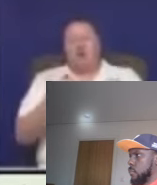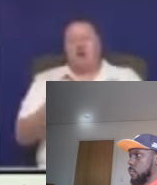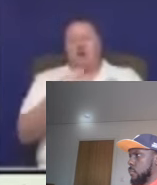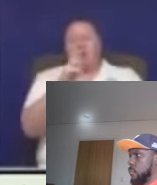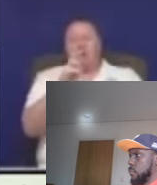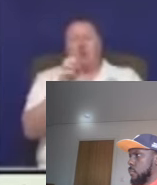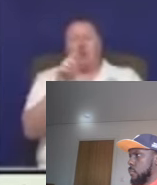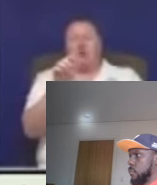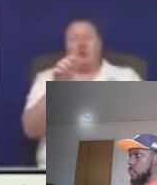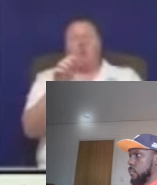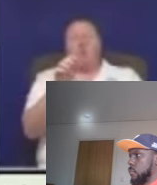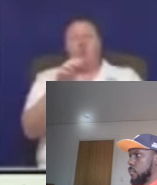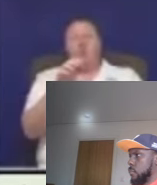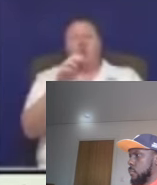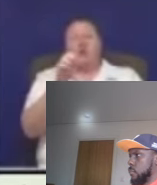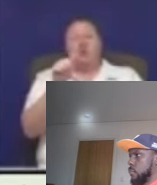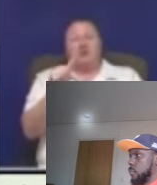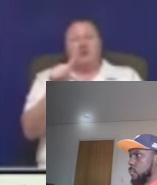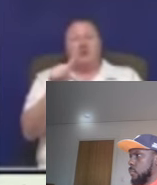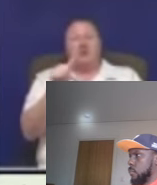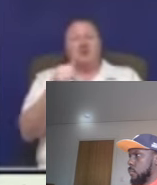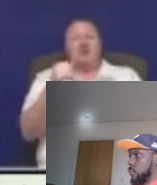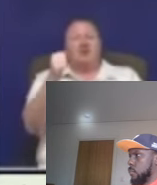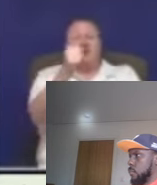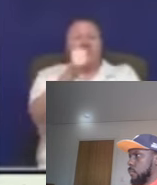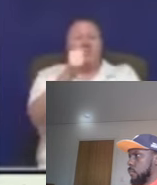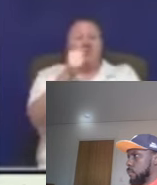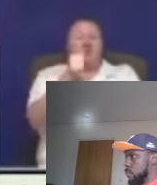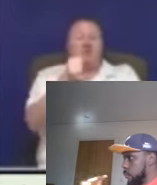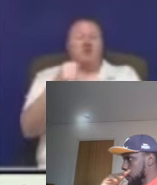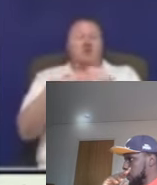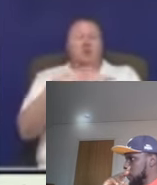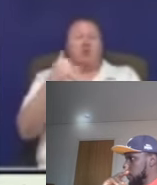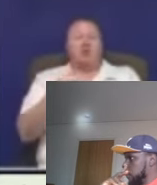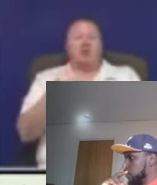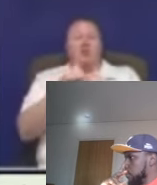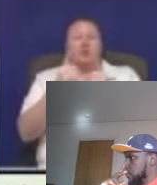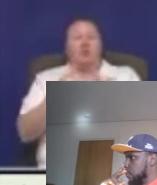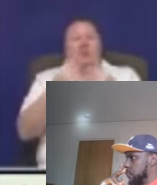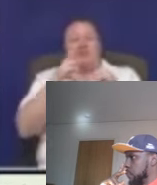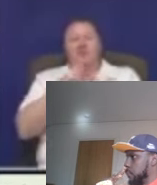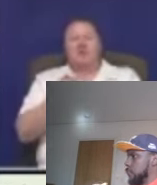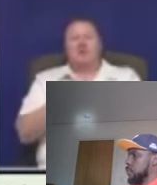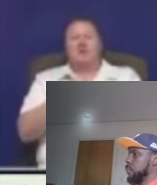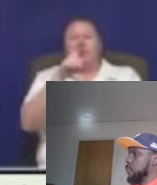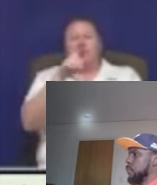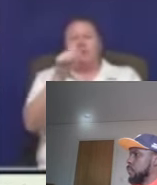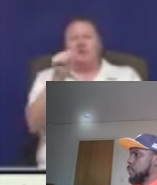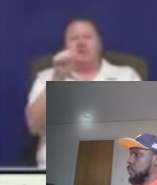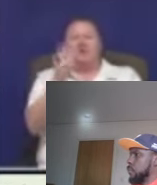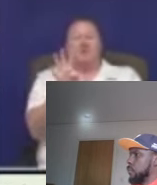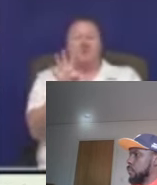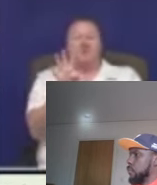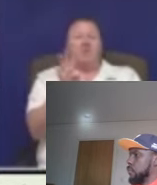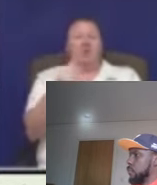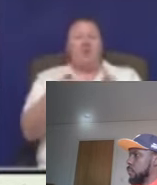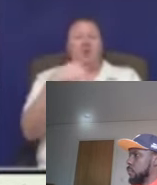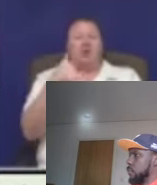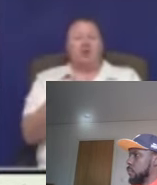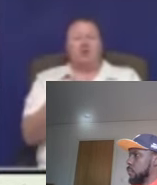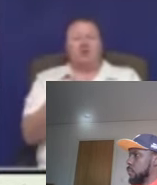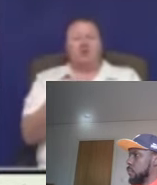206 infrastructure projects overseen by our department, 164 projects are